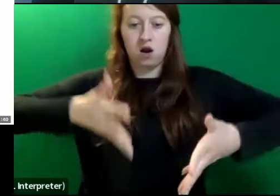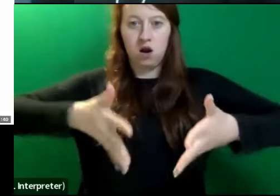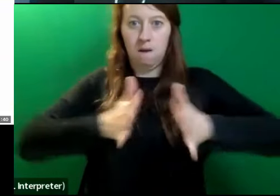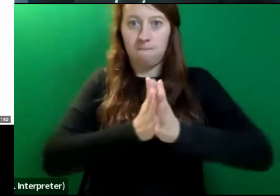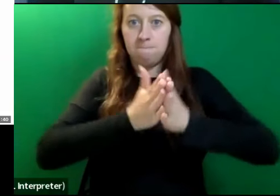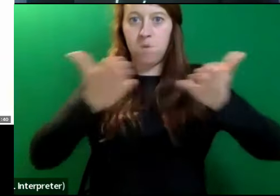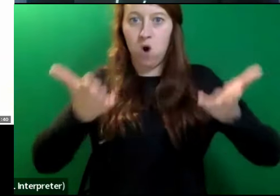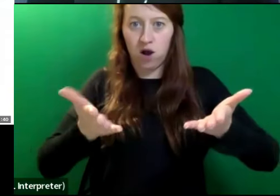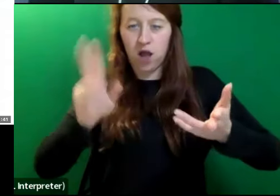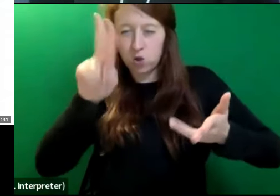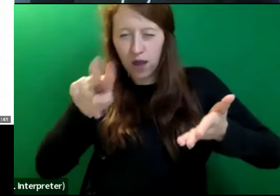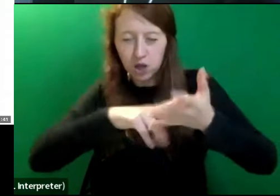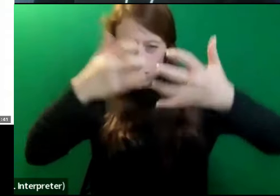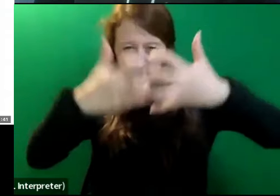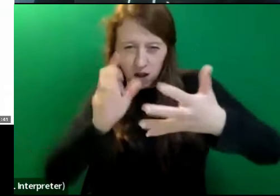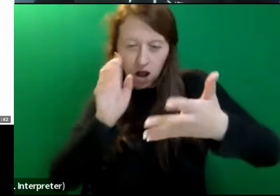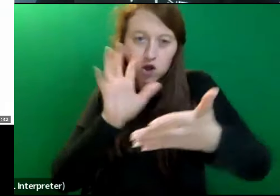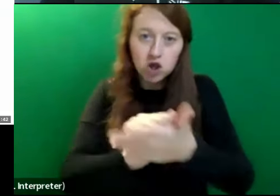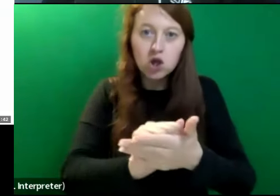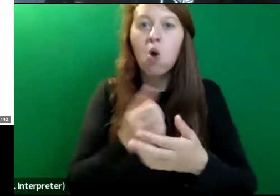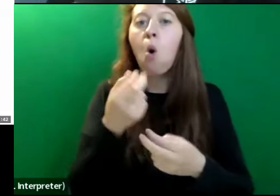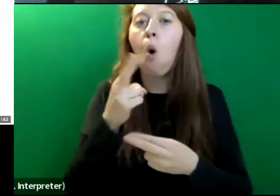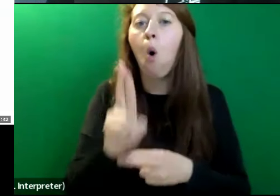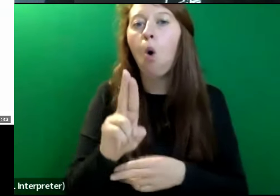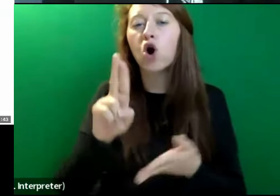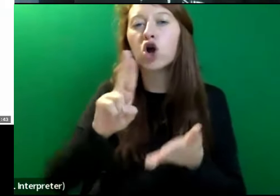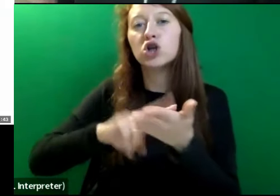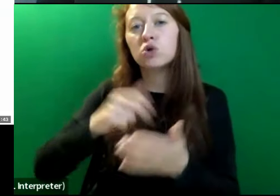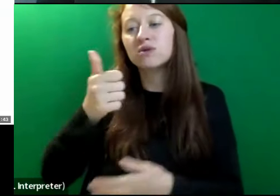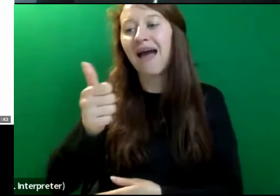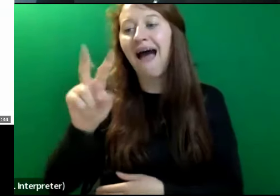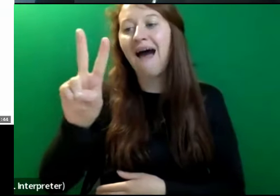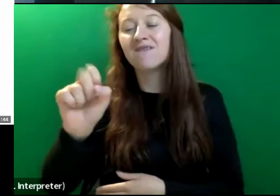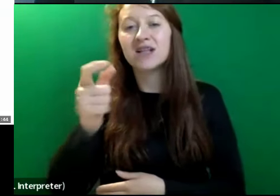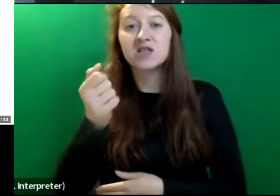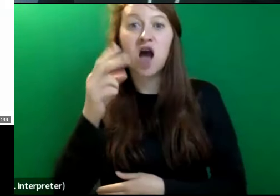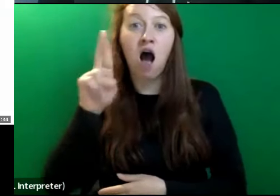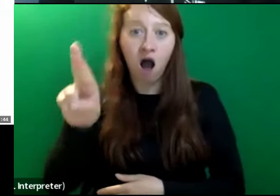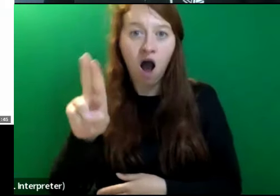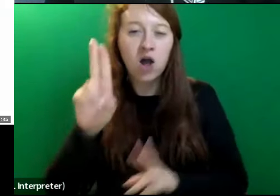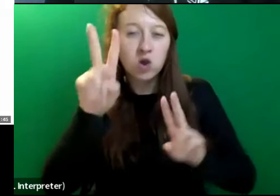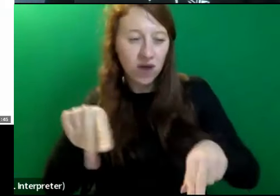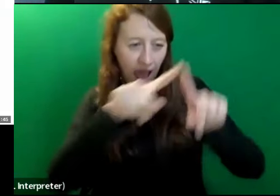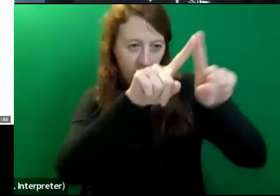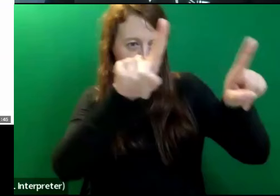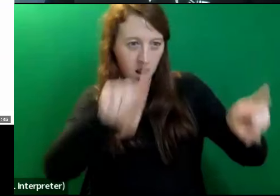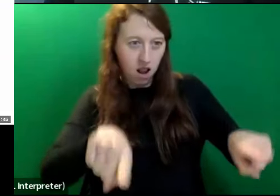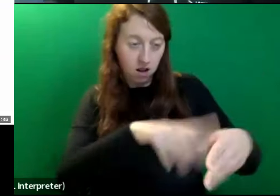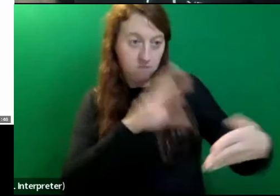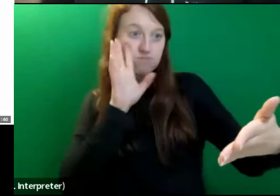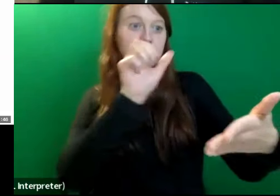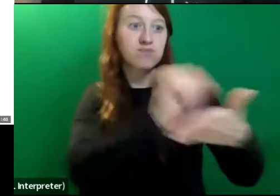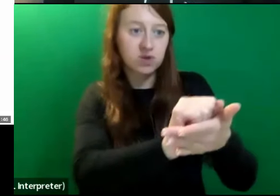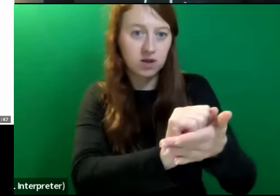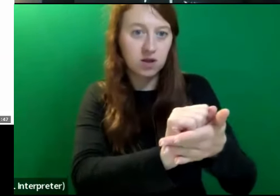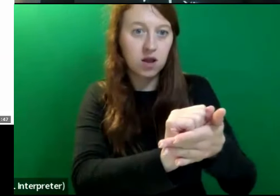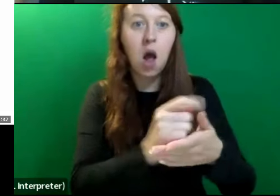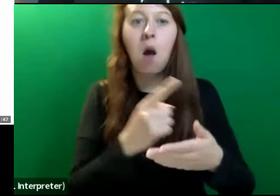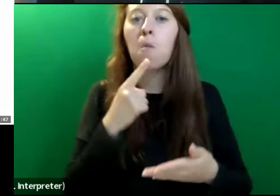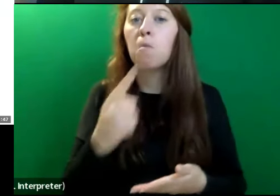pretty straightforward to do these plain nouns. But depicting verbs are much more difficult.